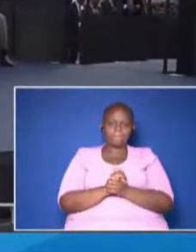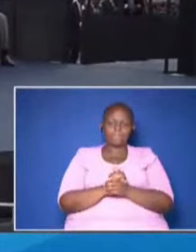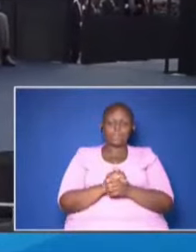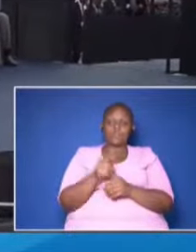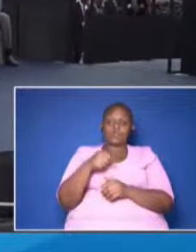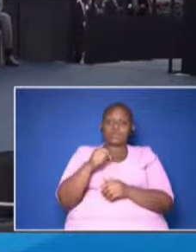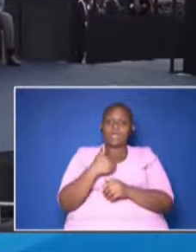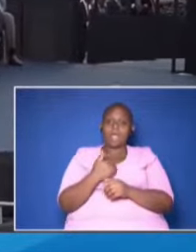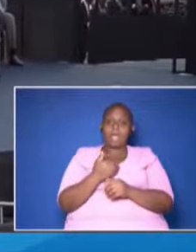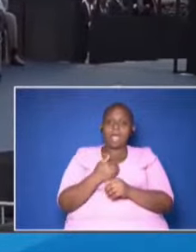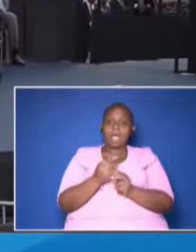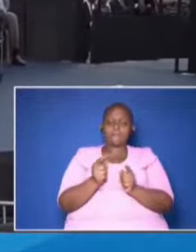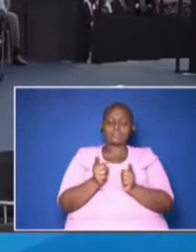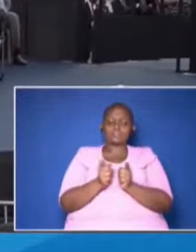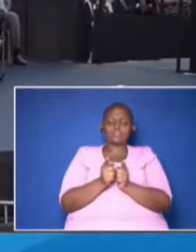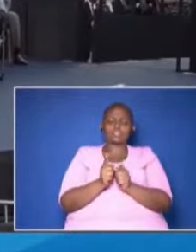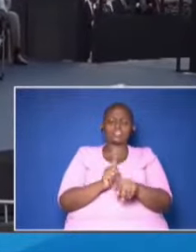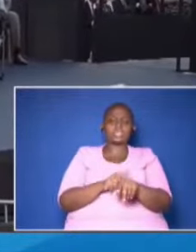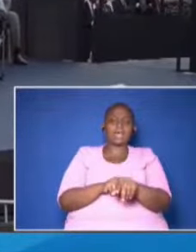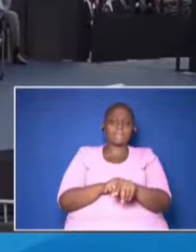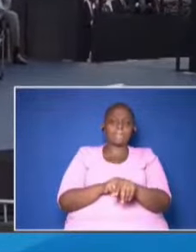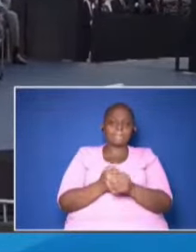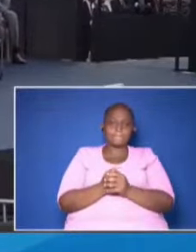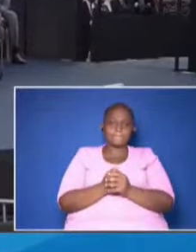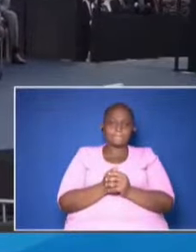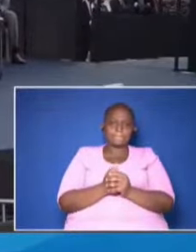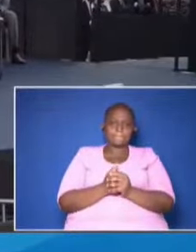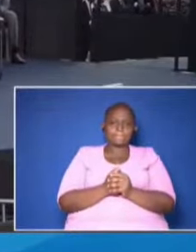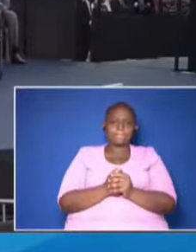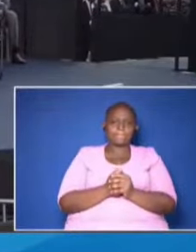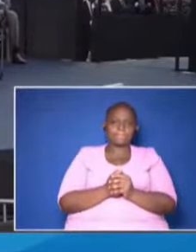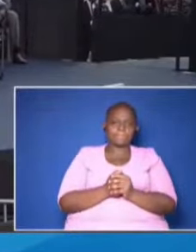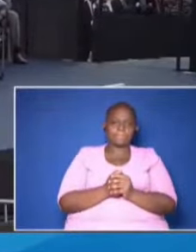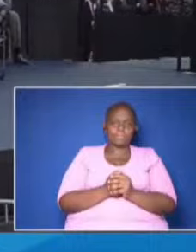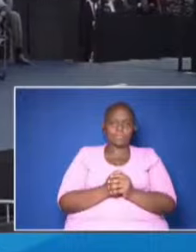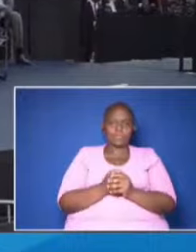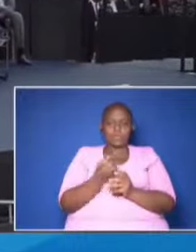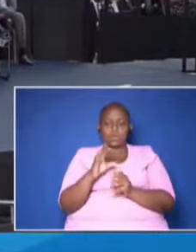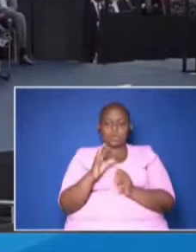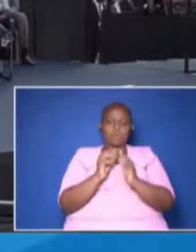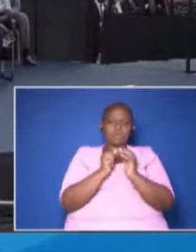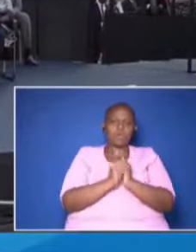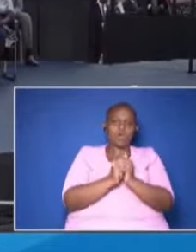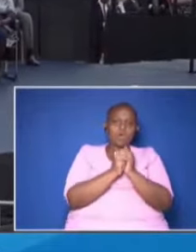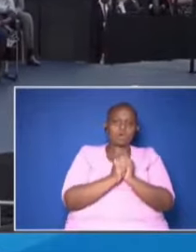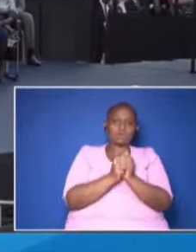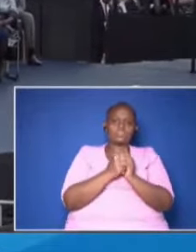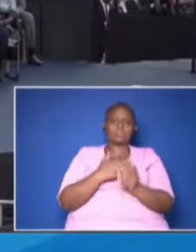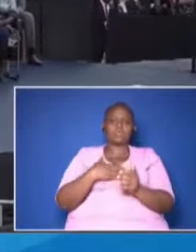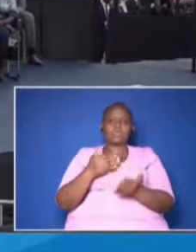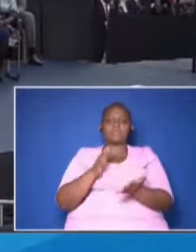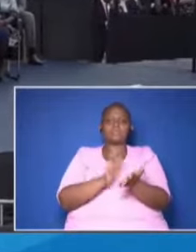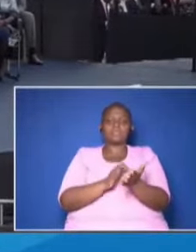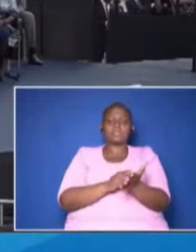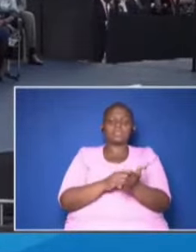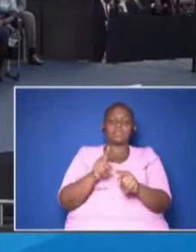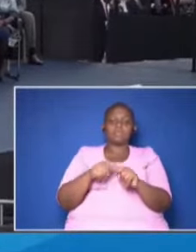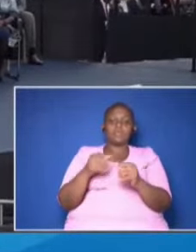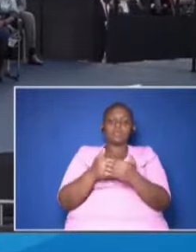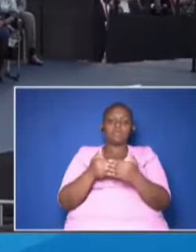we are going to have a short moment of maybe worship on the place but